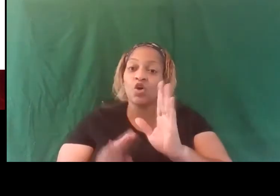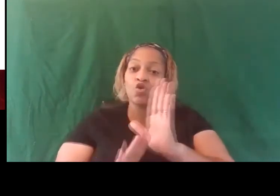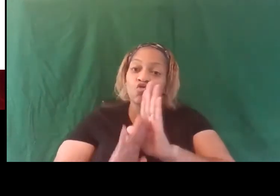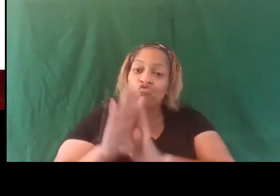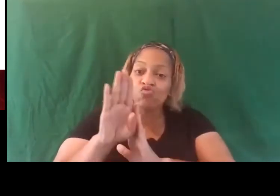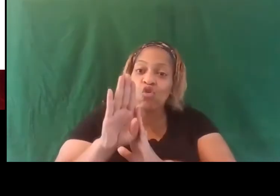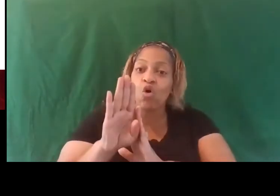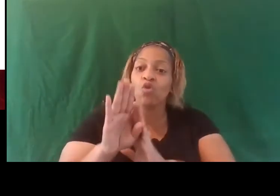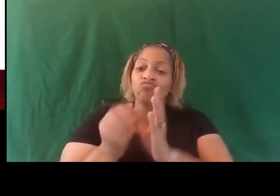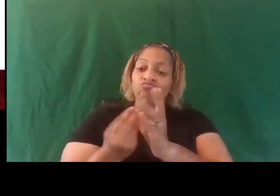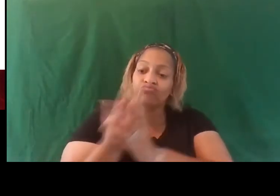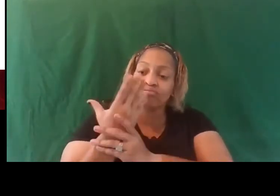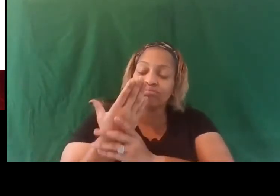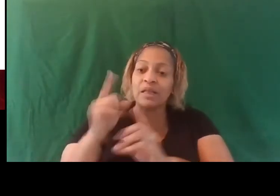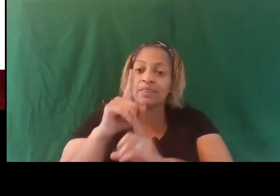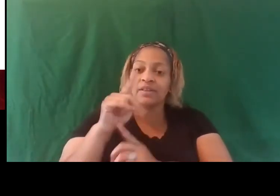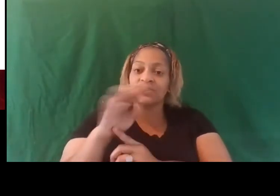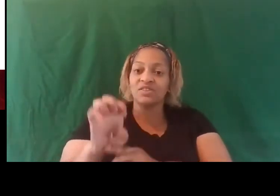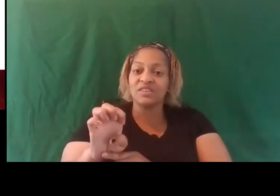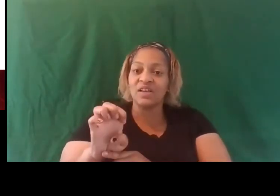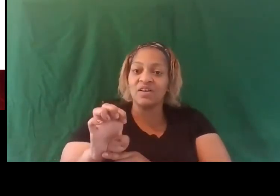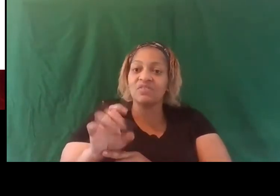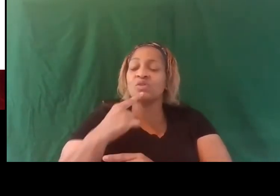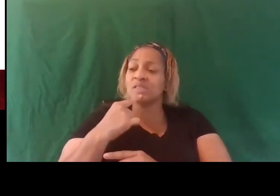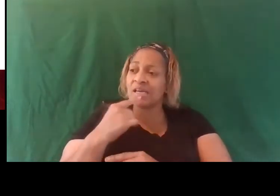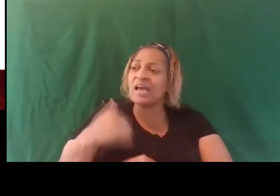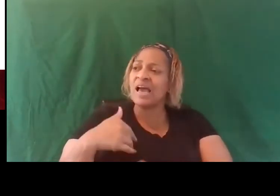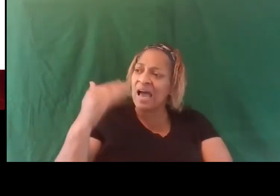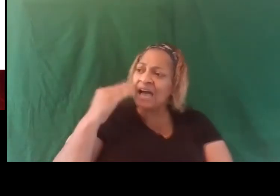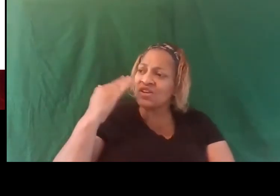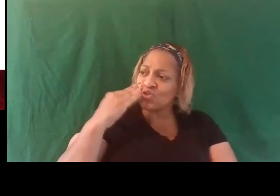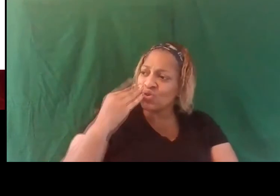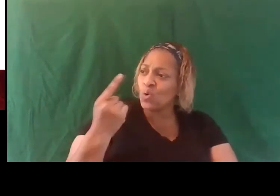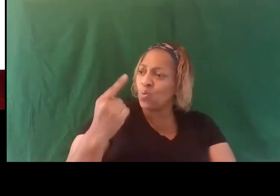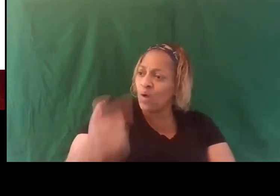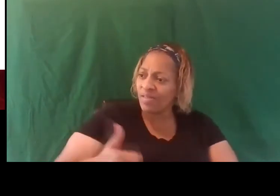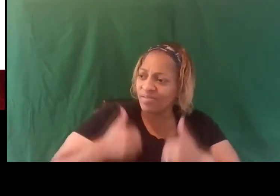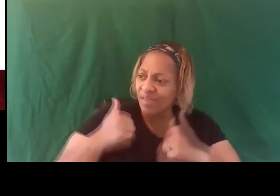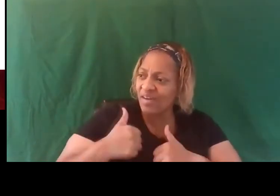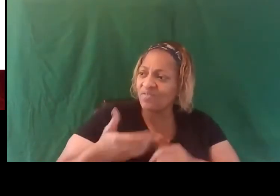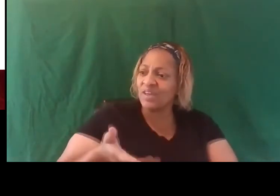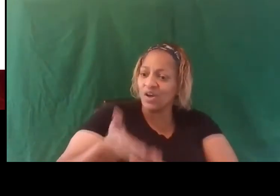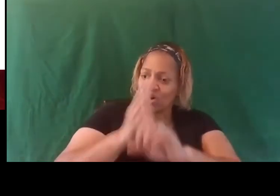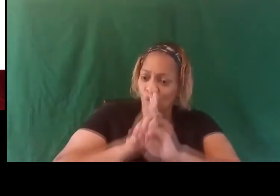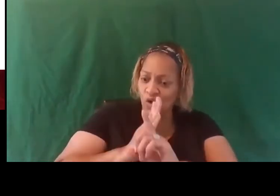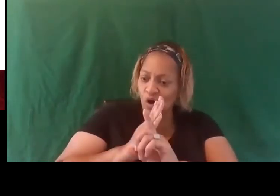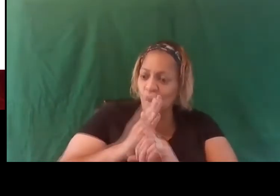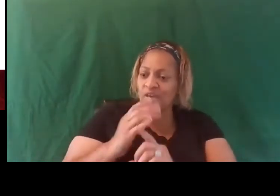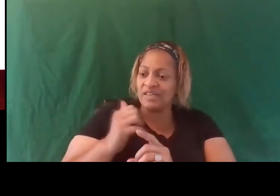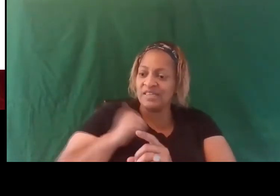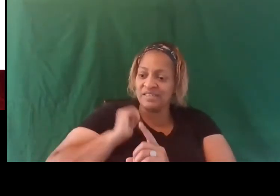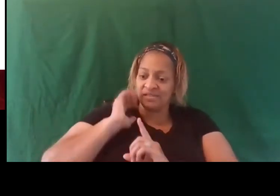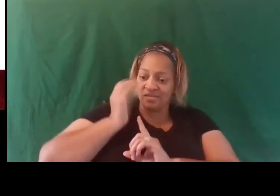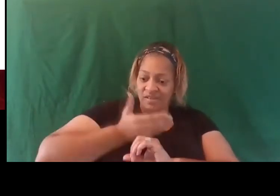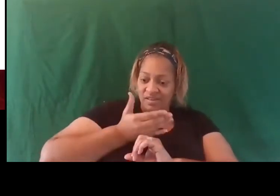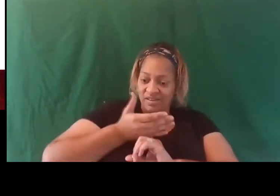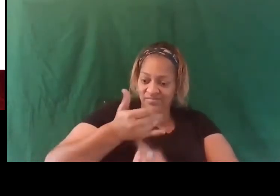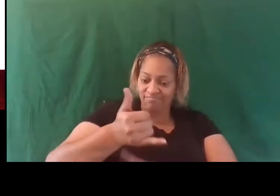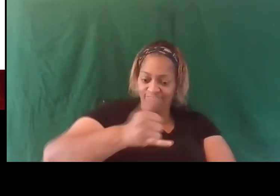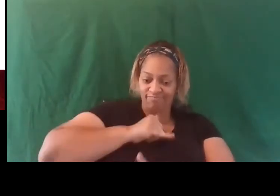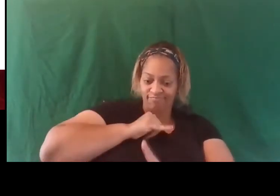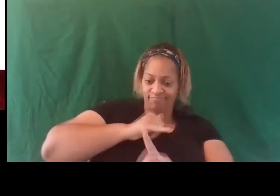that I am infinite possibilities expressing. I know that the one life, God, is living, moving, and having its beingness in, through, and as